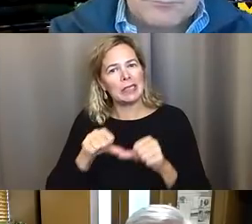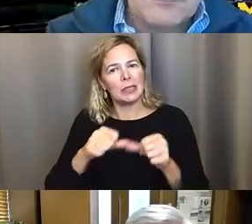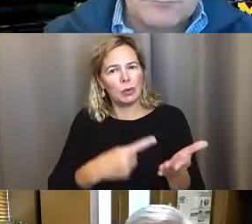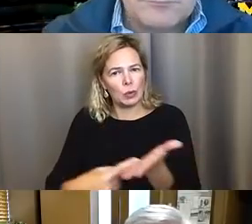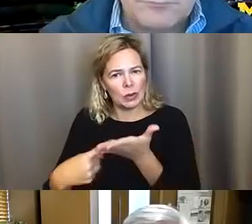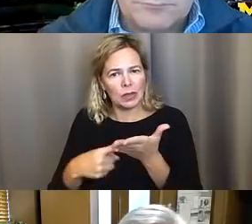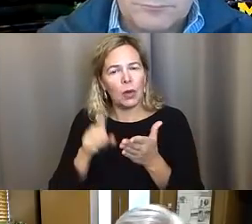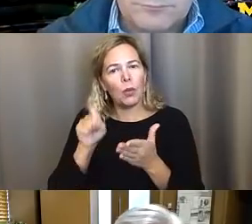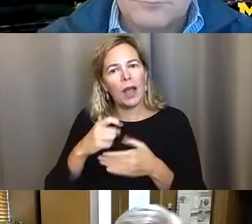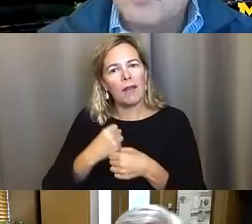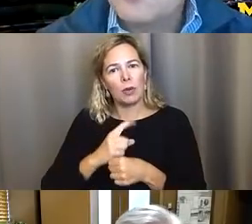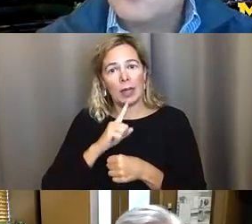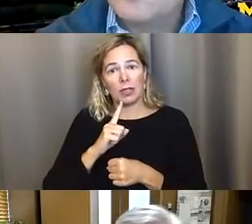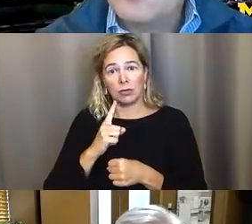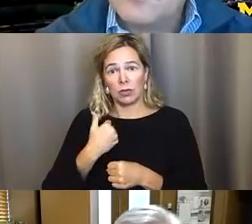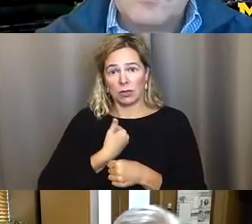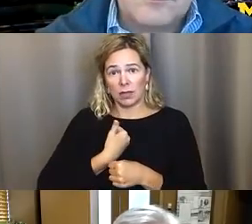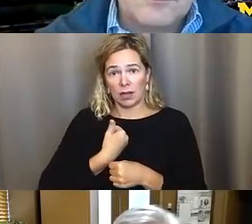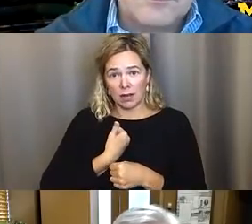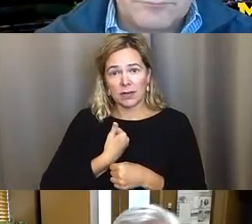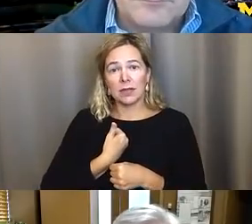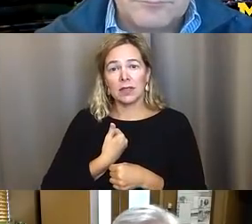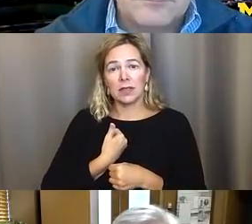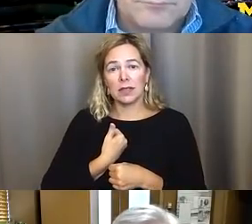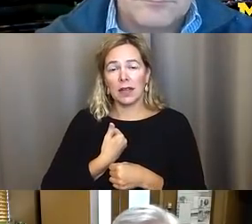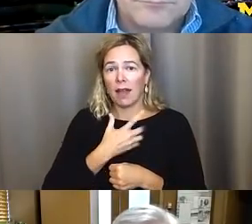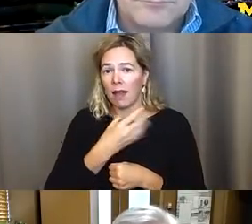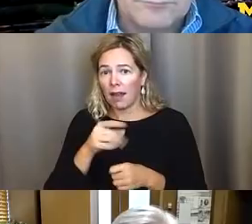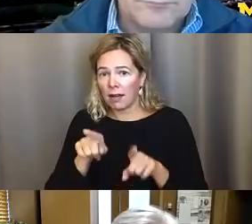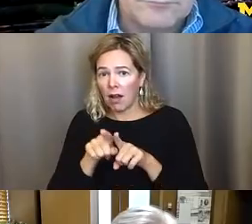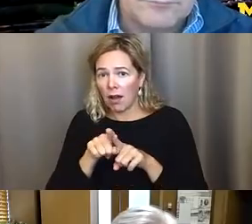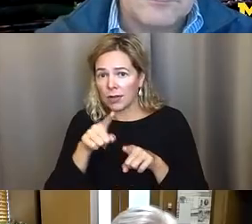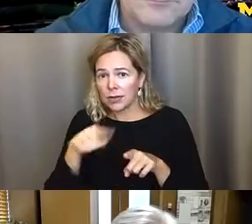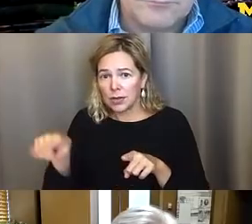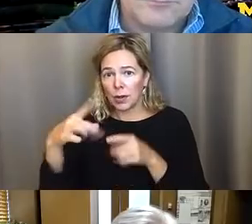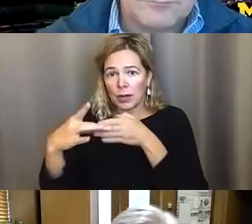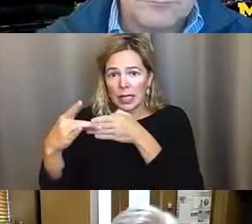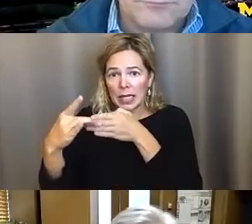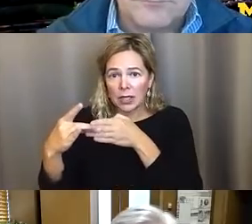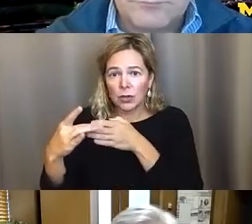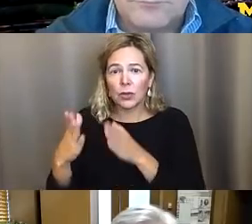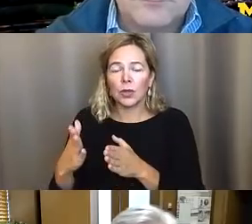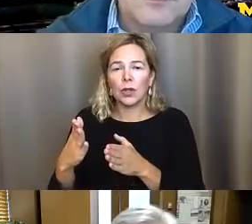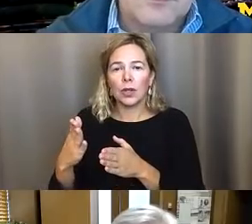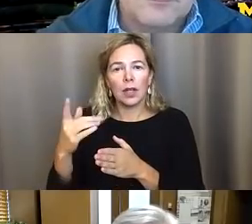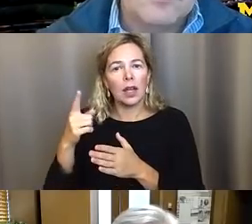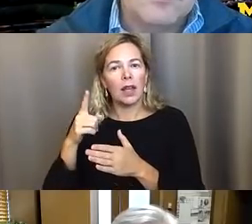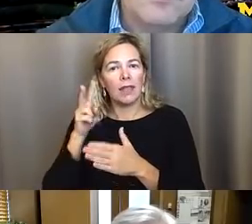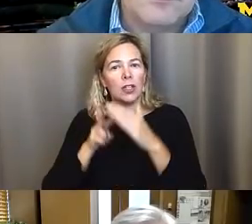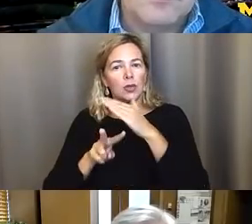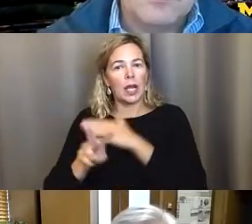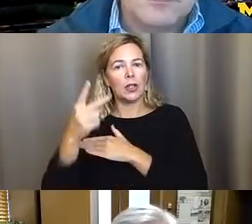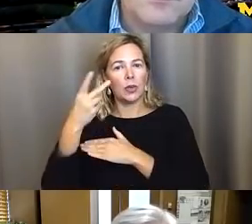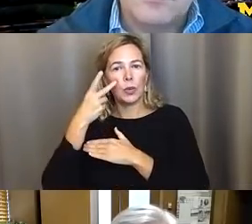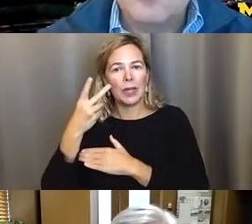to assure ourselves and our leadership that the trajectory we've seen in July and August continues